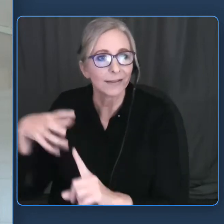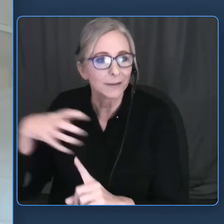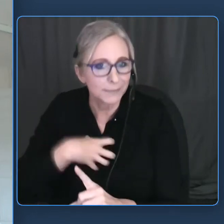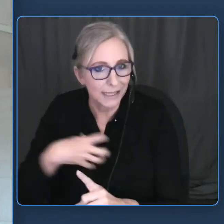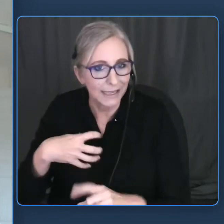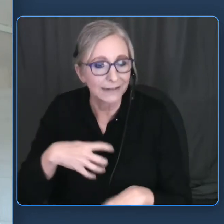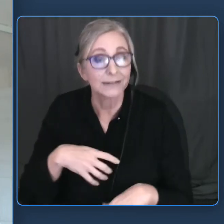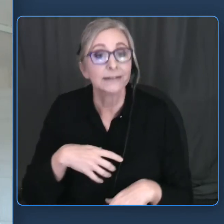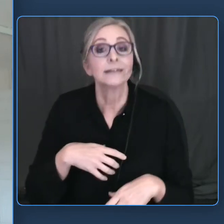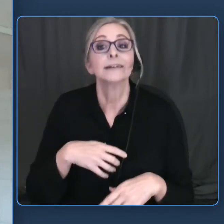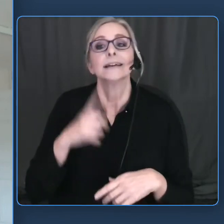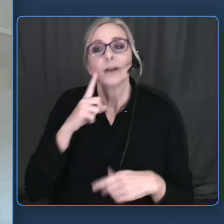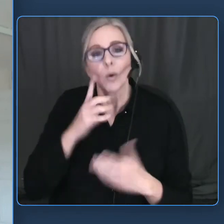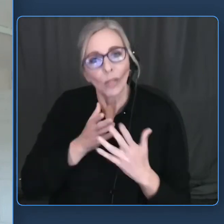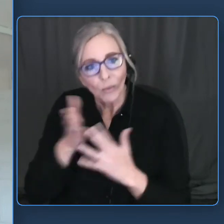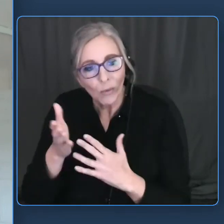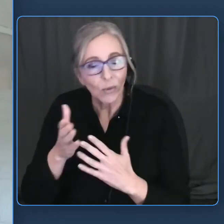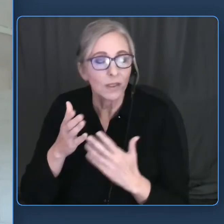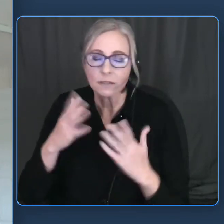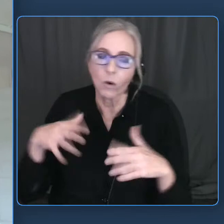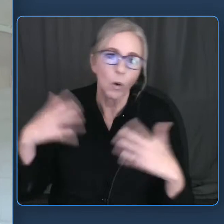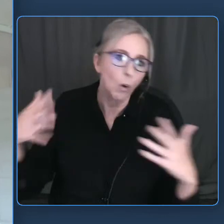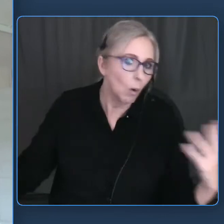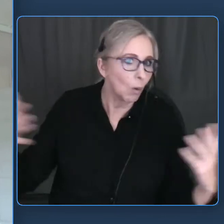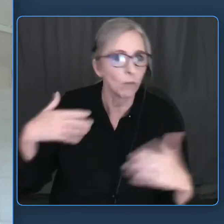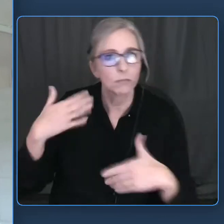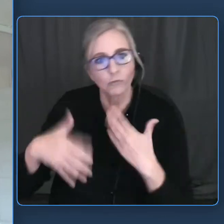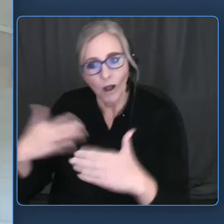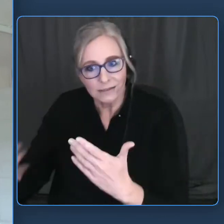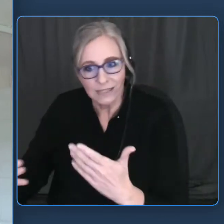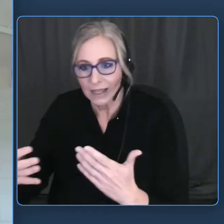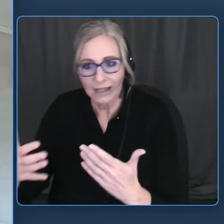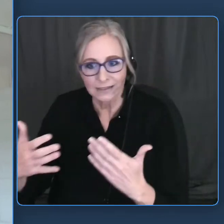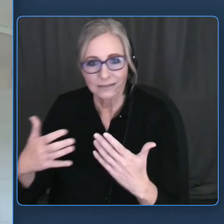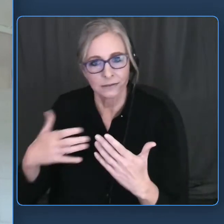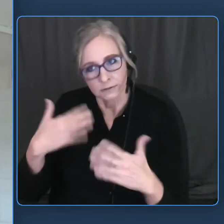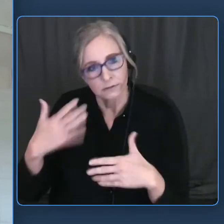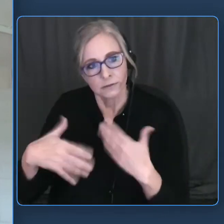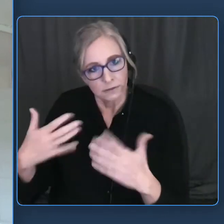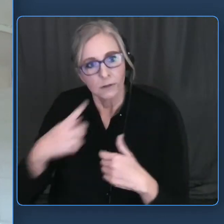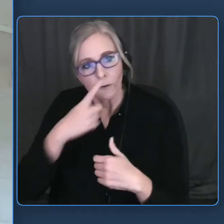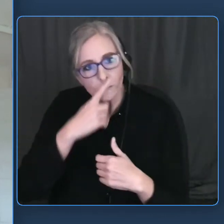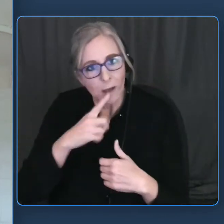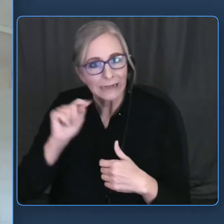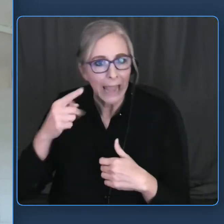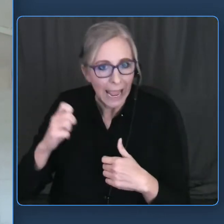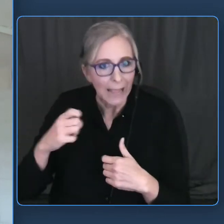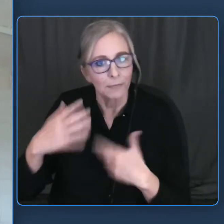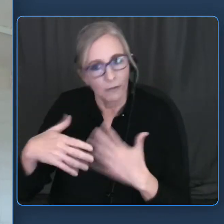complaint. And going through this whole process, this bureaucratic process,